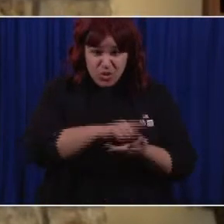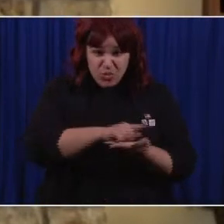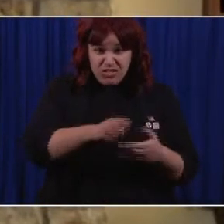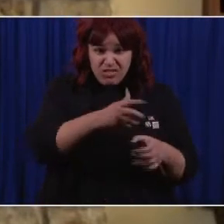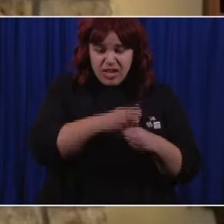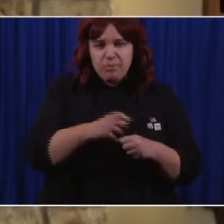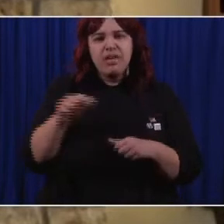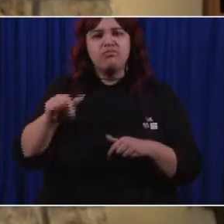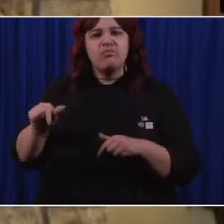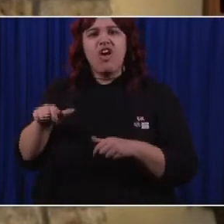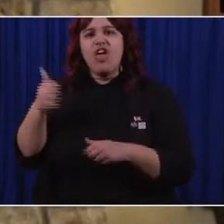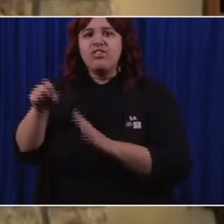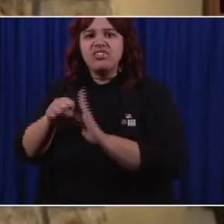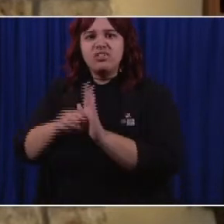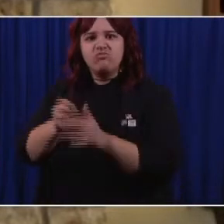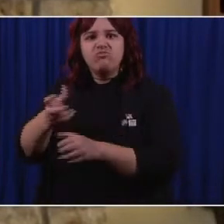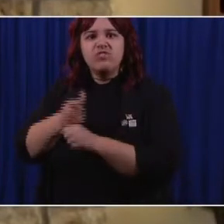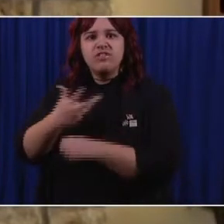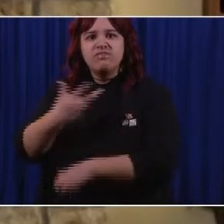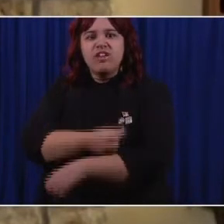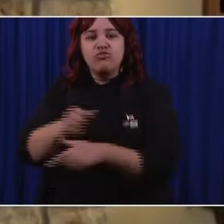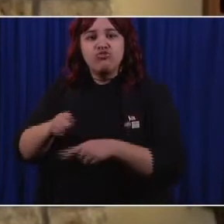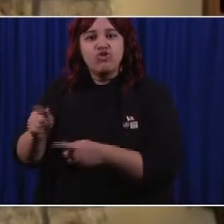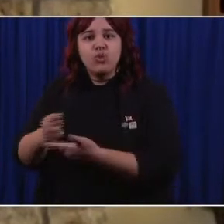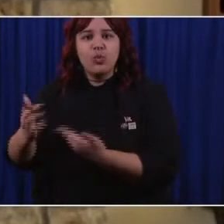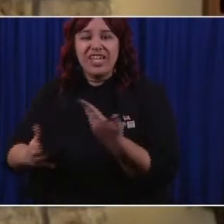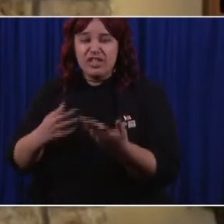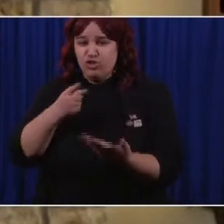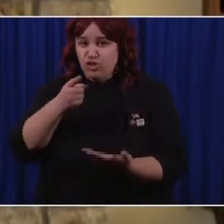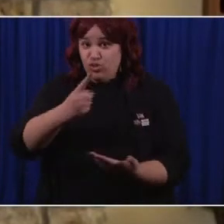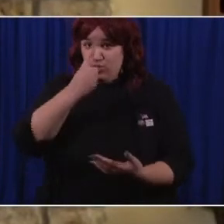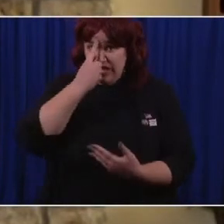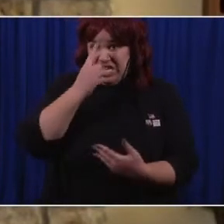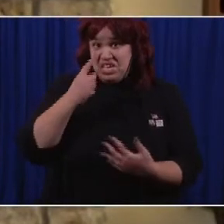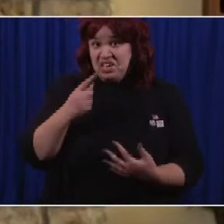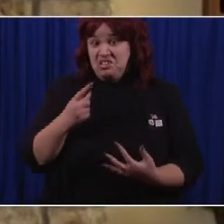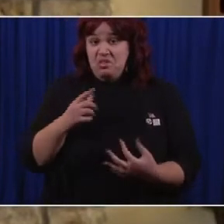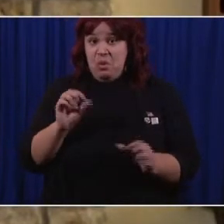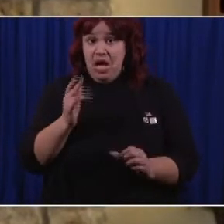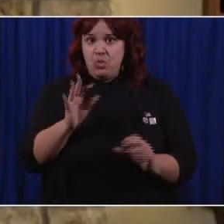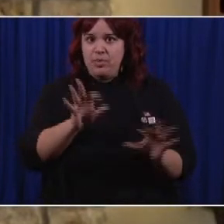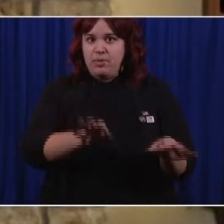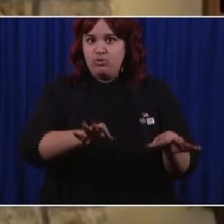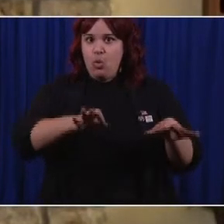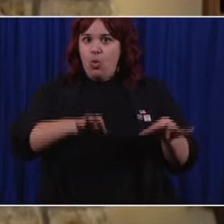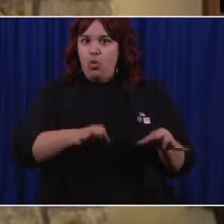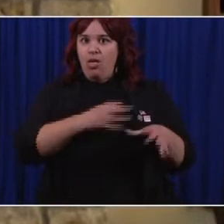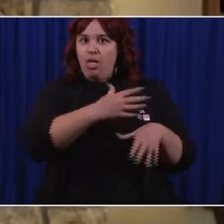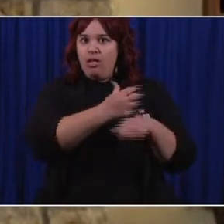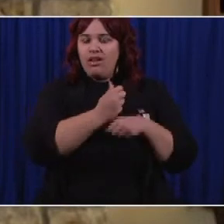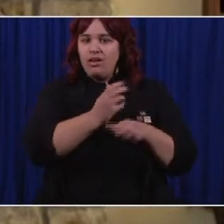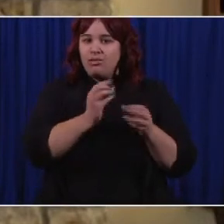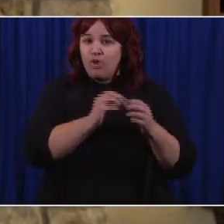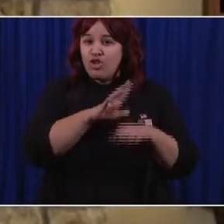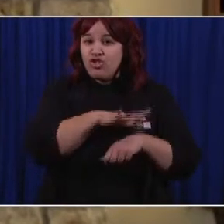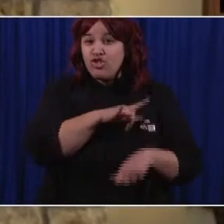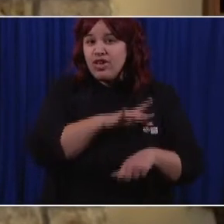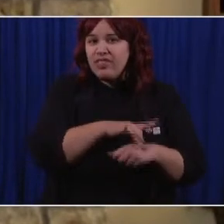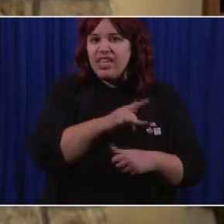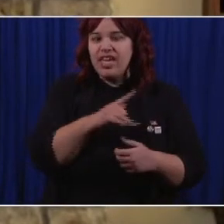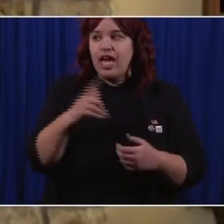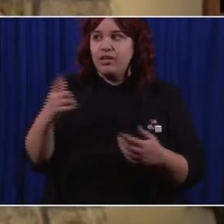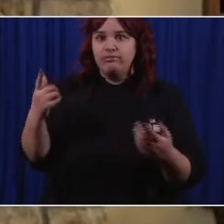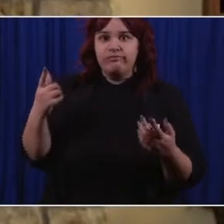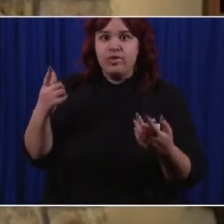expect any more clarity in vaccine distribution scheduling with the incoming presidential administration? Have you heard of any